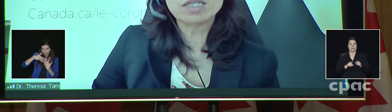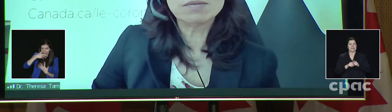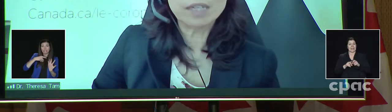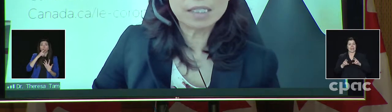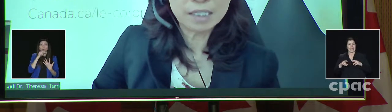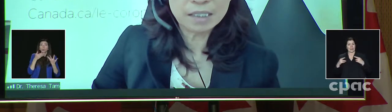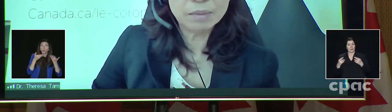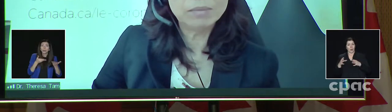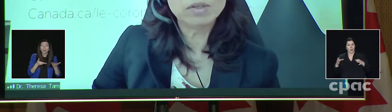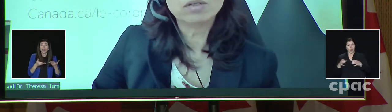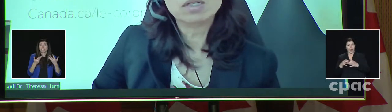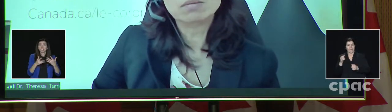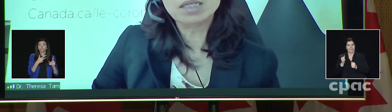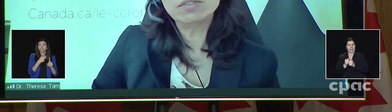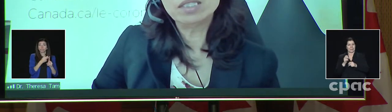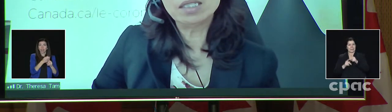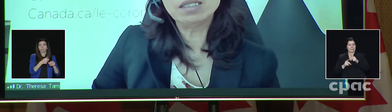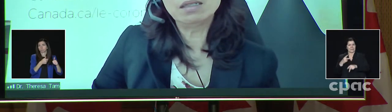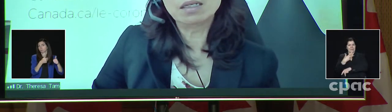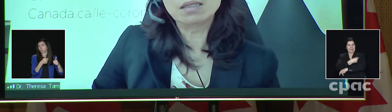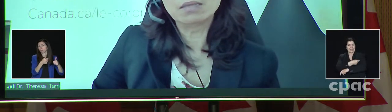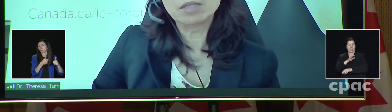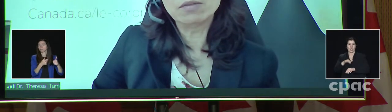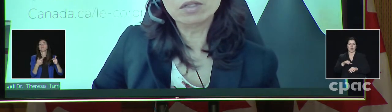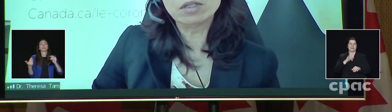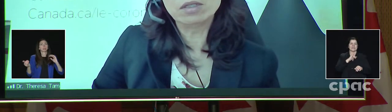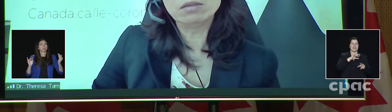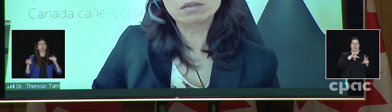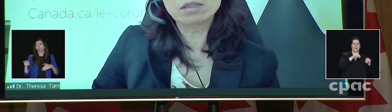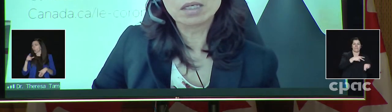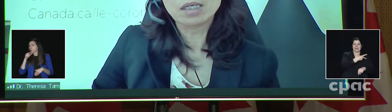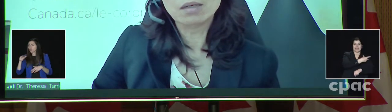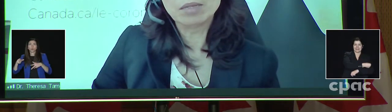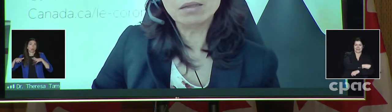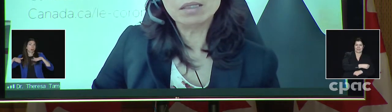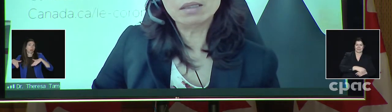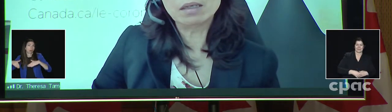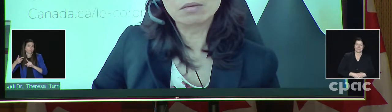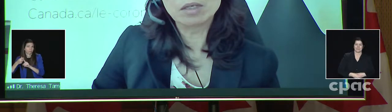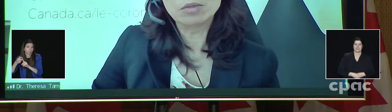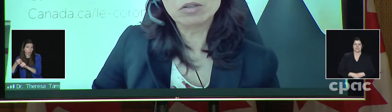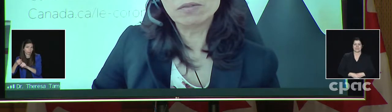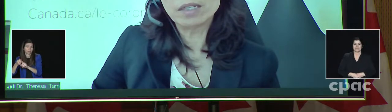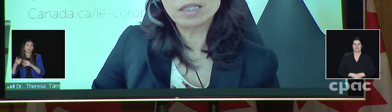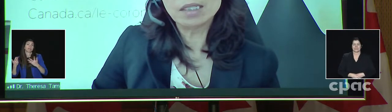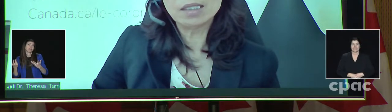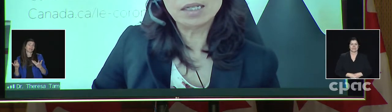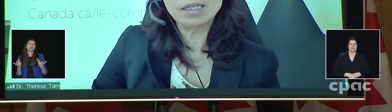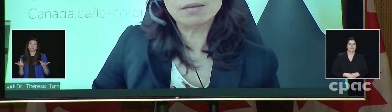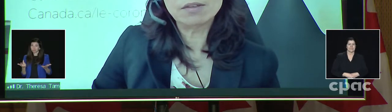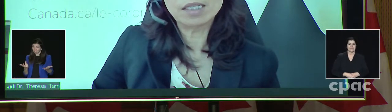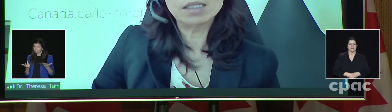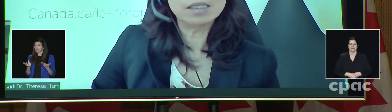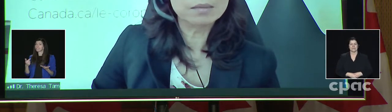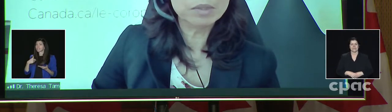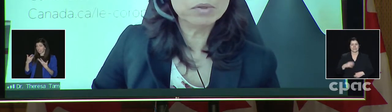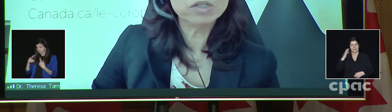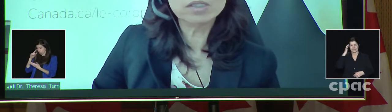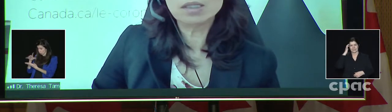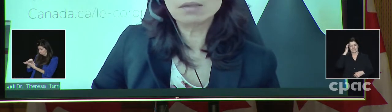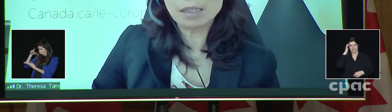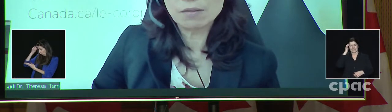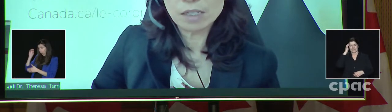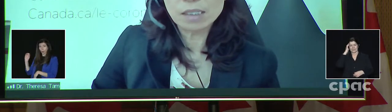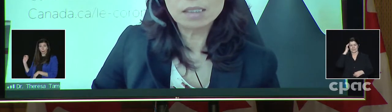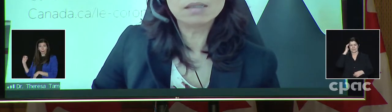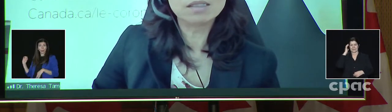gathering with unvaccinated people. But if you've seen some of the news about this Omicron variant, is that vaccinated people could